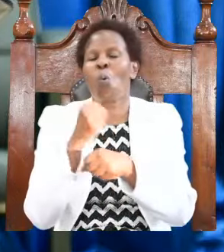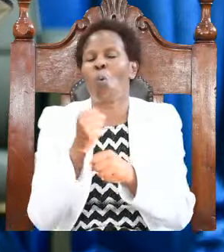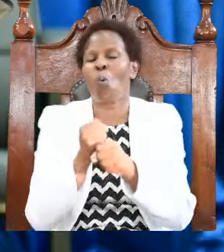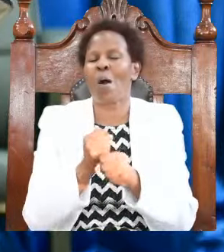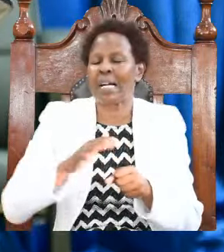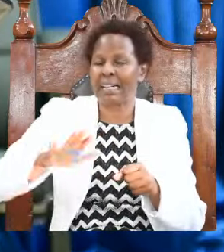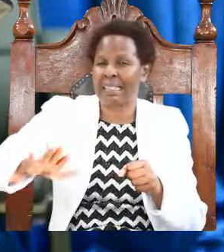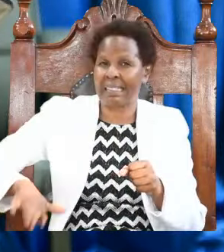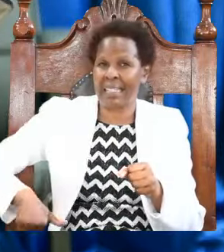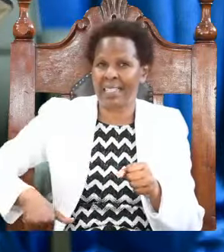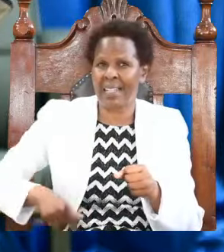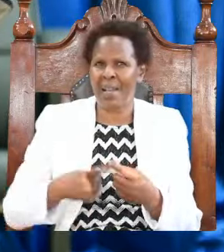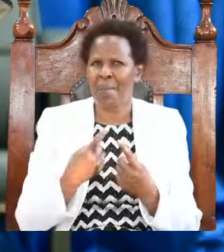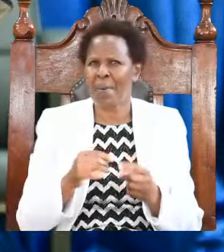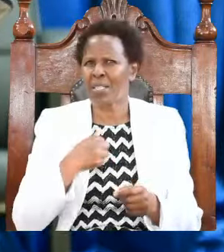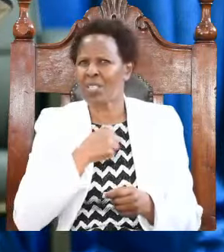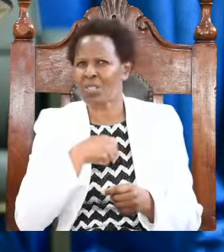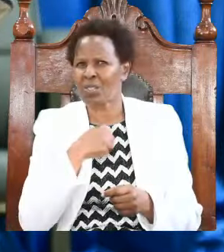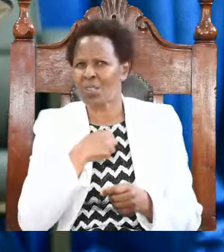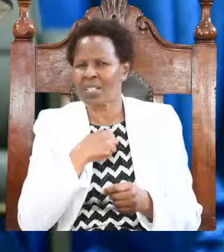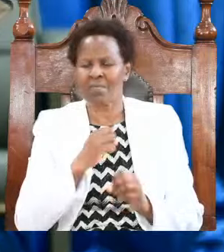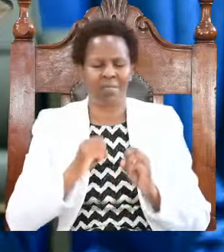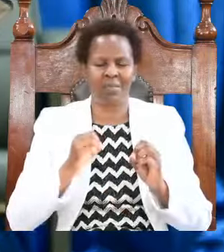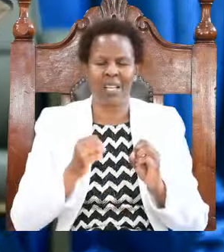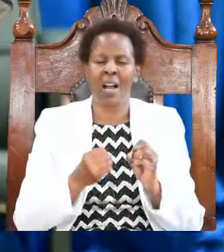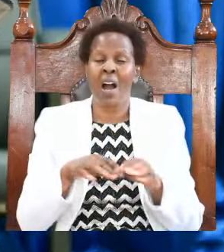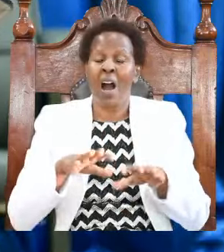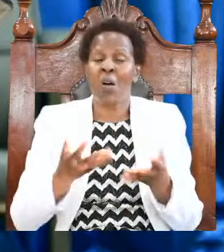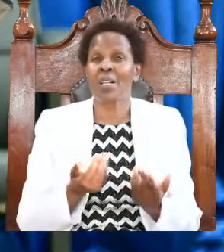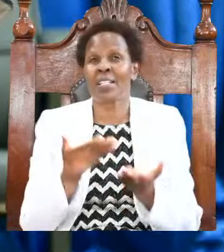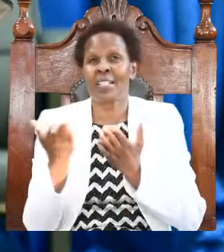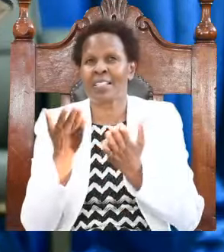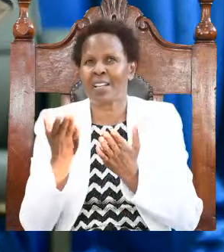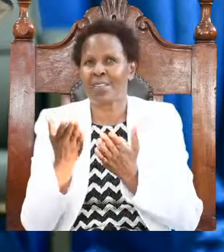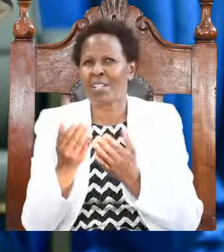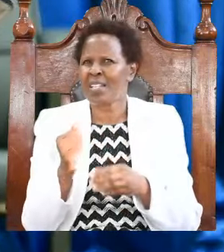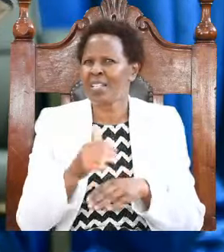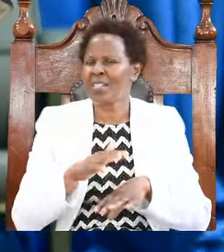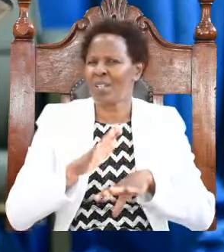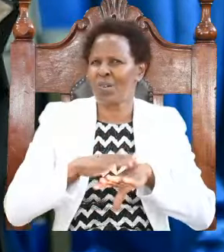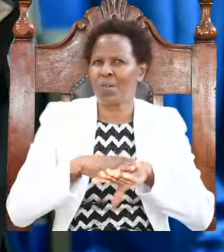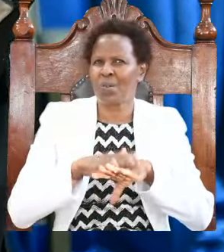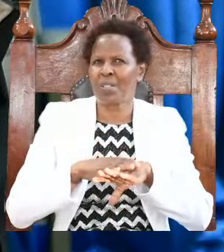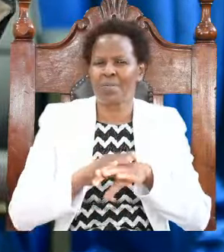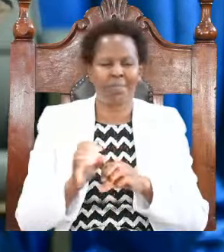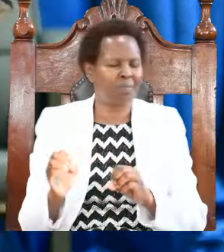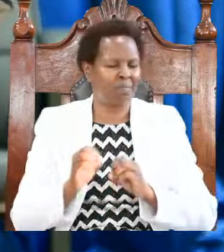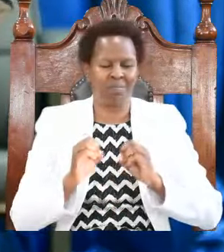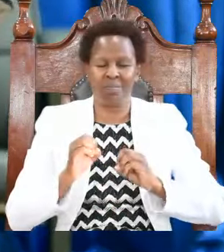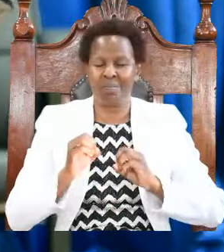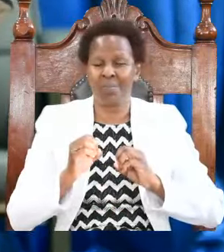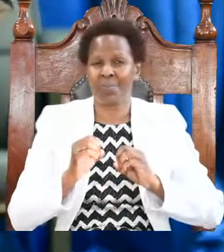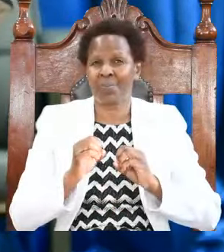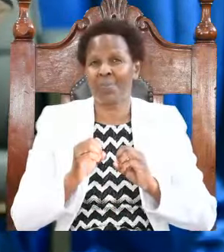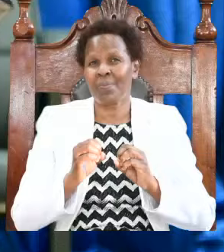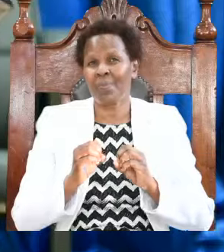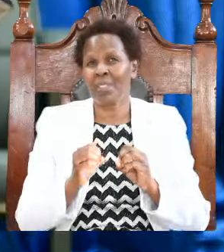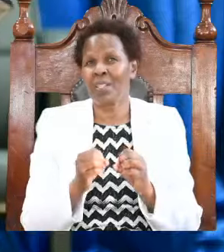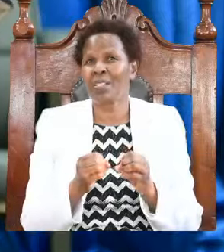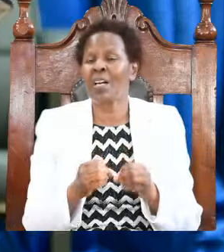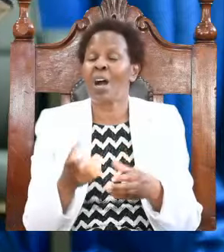know, and even how he was serving other people, he wasn't keen in terms of investing, you know, in